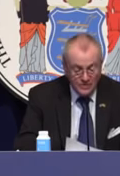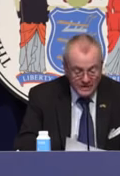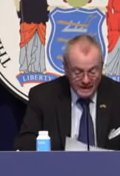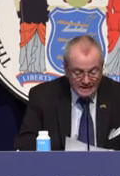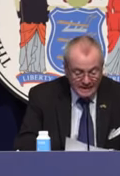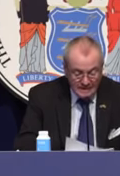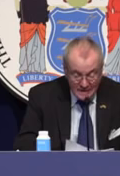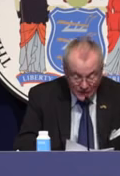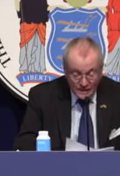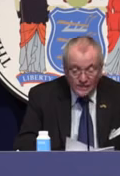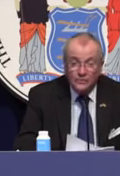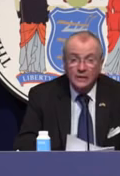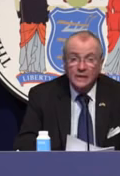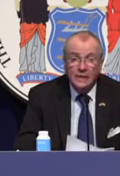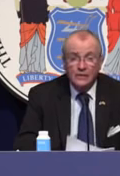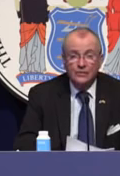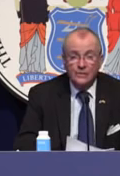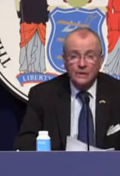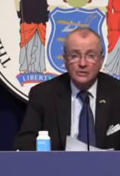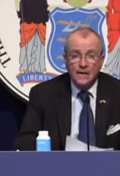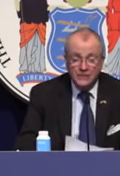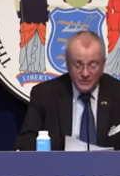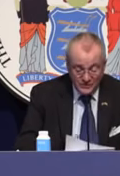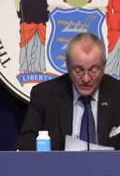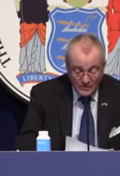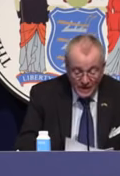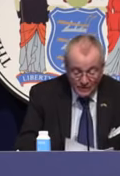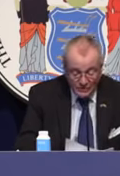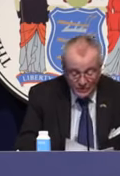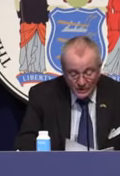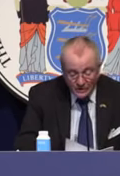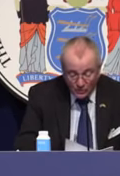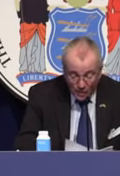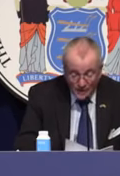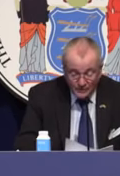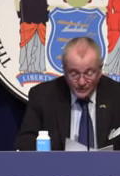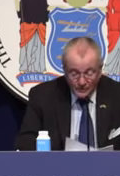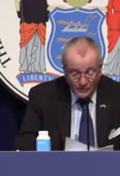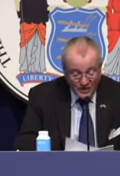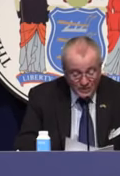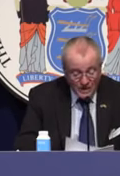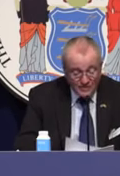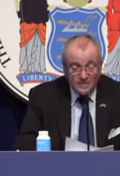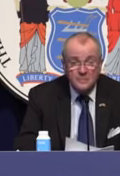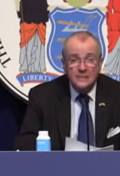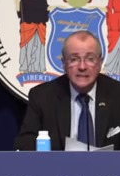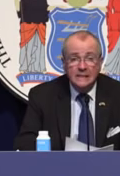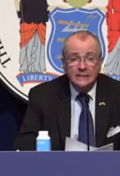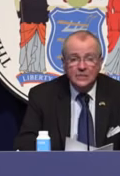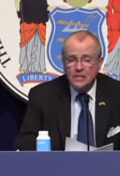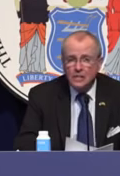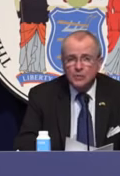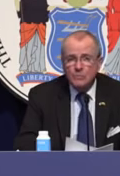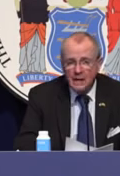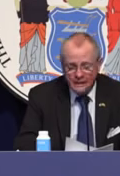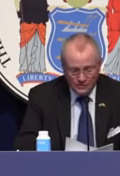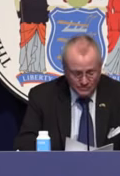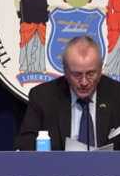new COVID-19 test kits and 750,000 swabs from the federal government. This